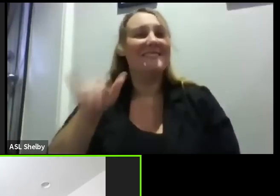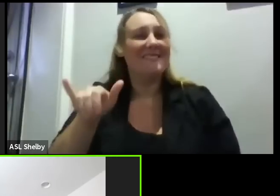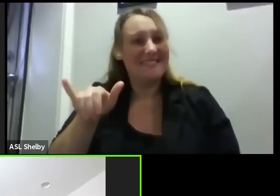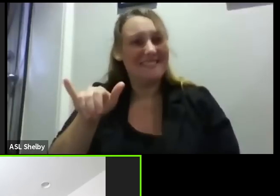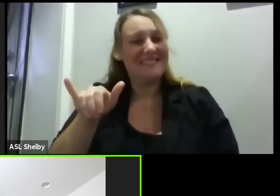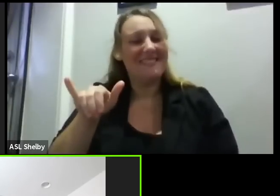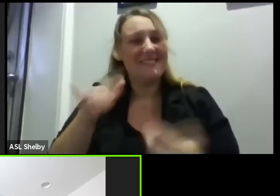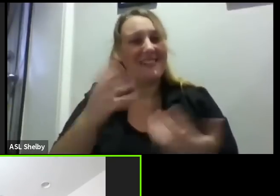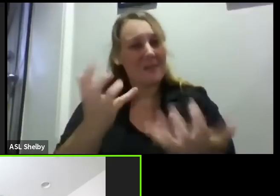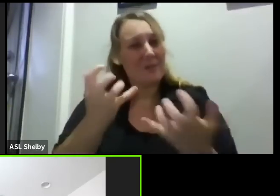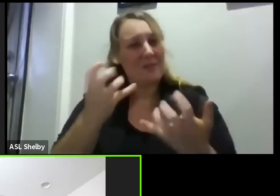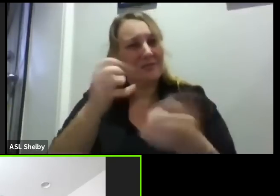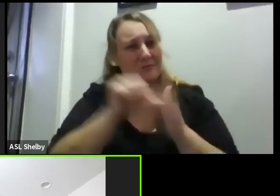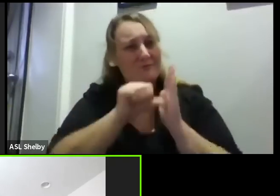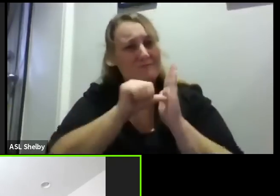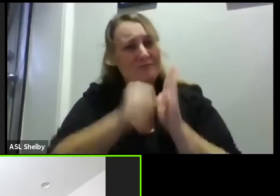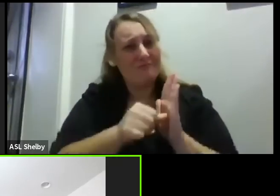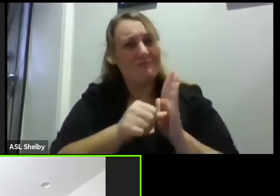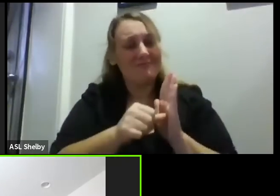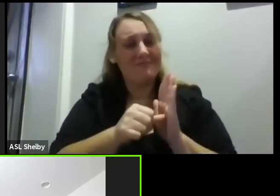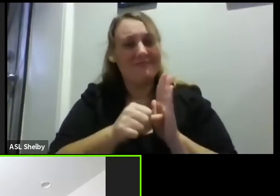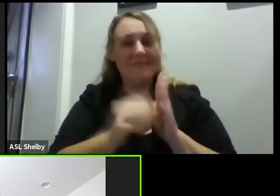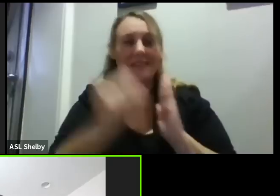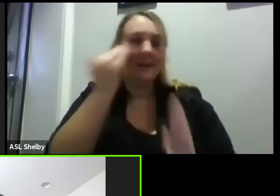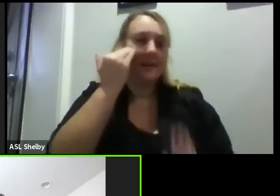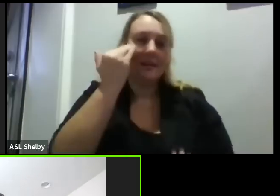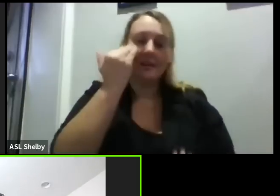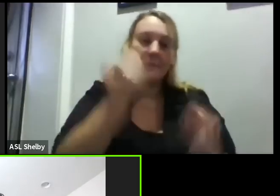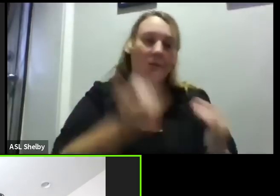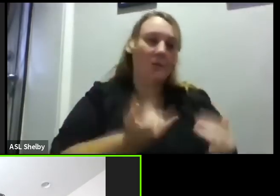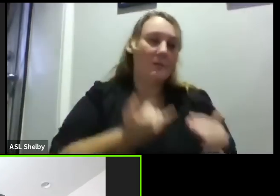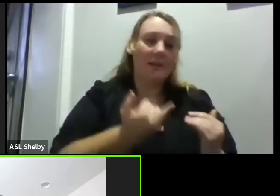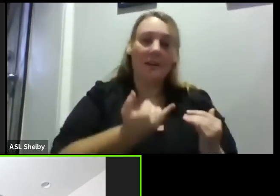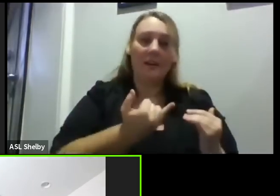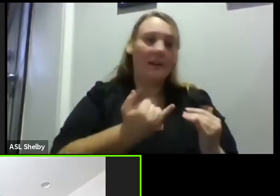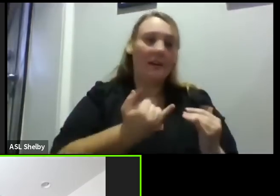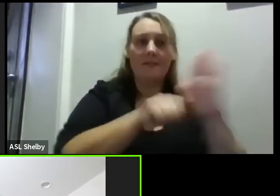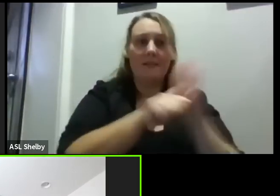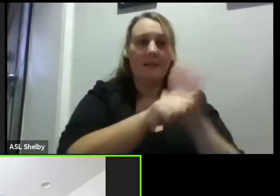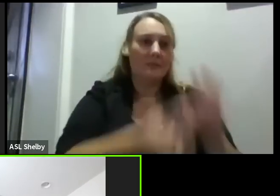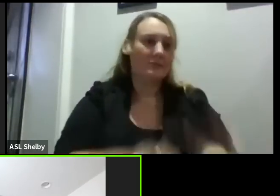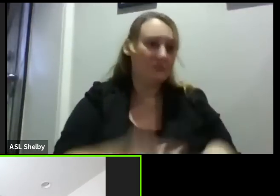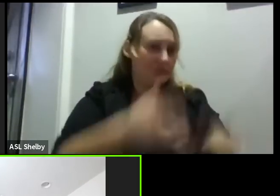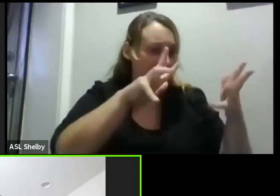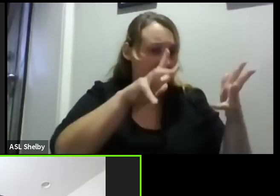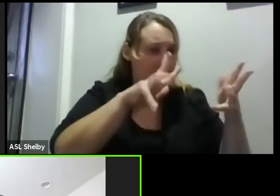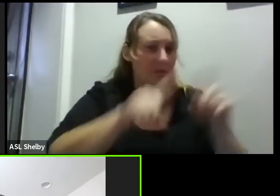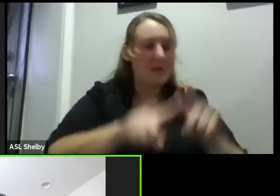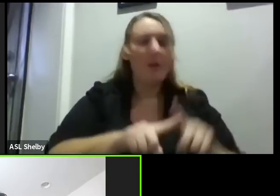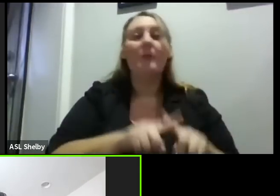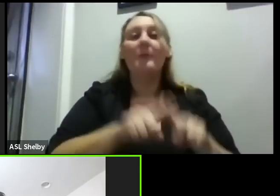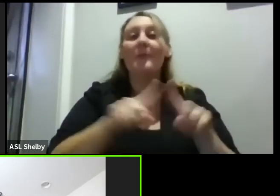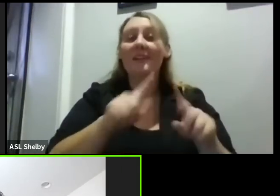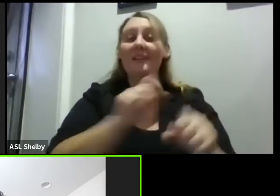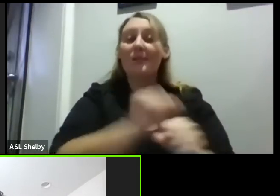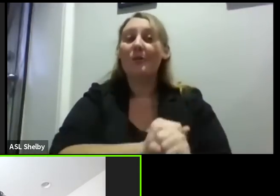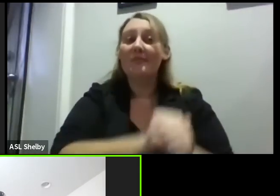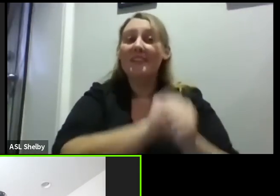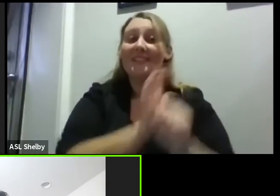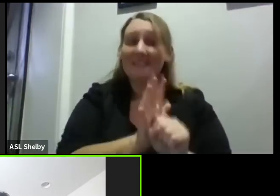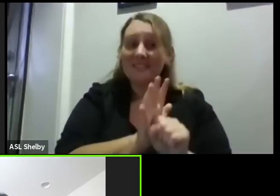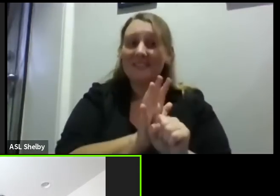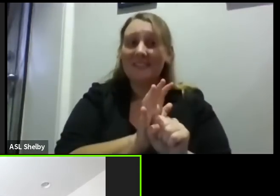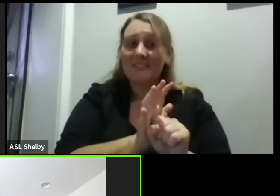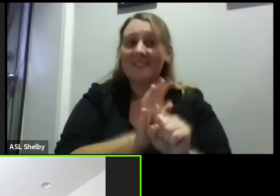I want to kind of lay out the COVID-19 timeline in terms of sex workers, but also our